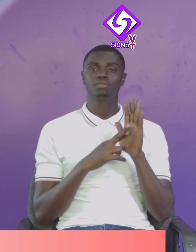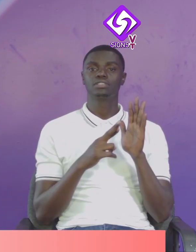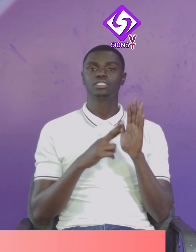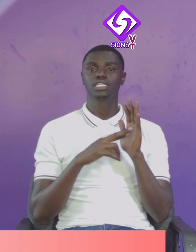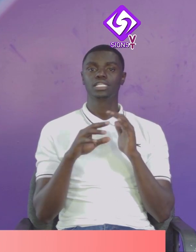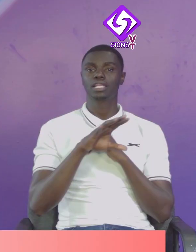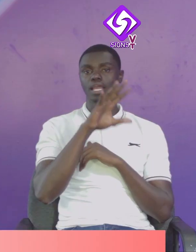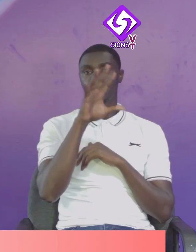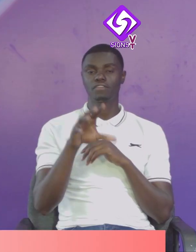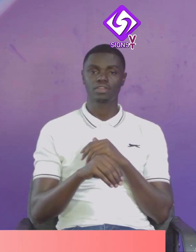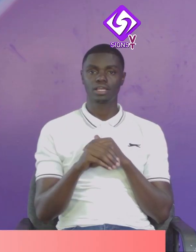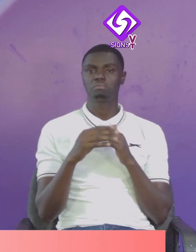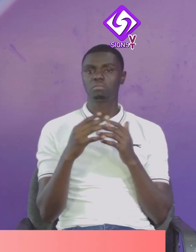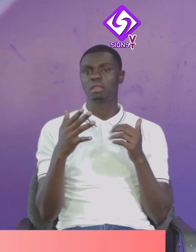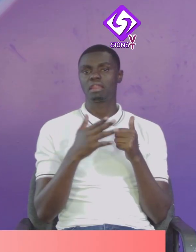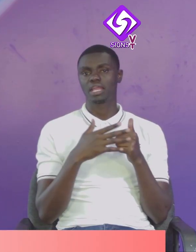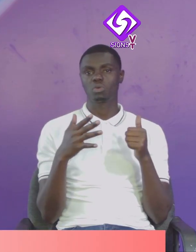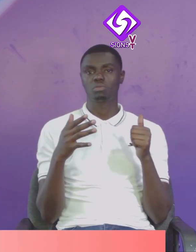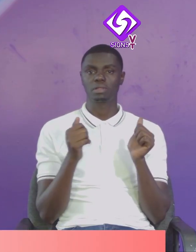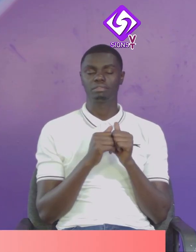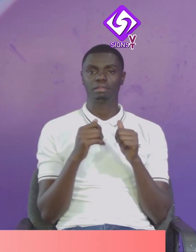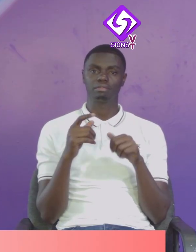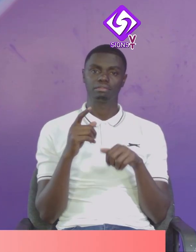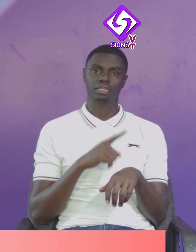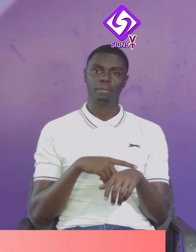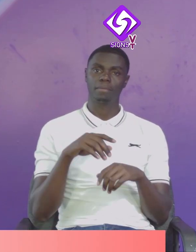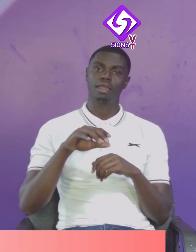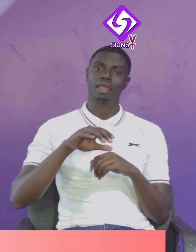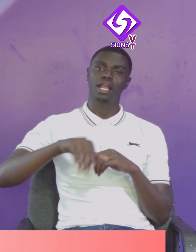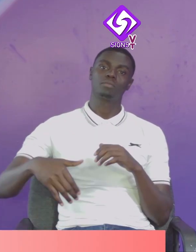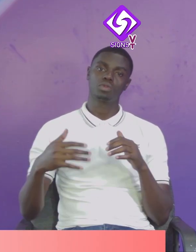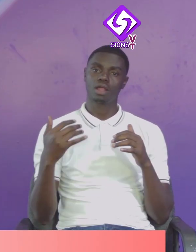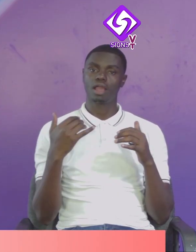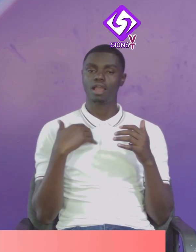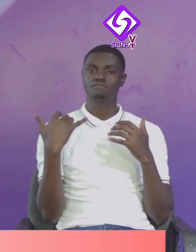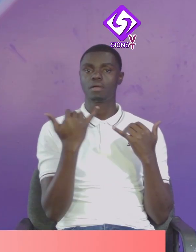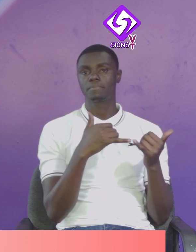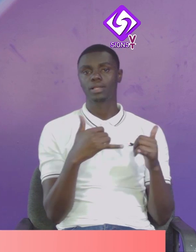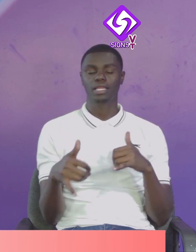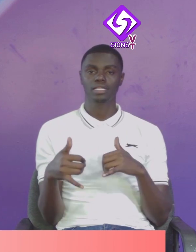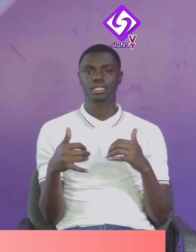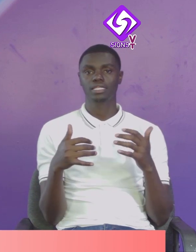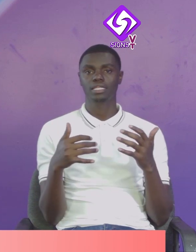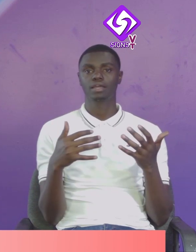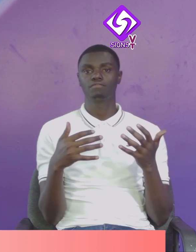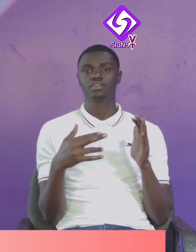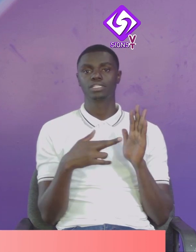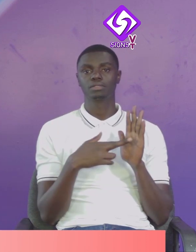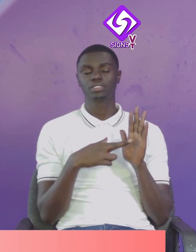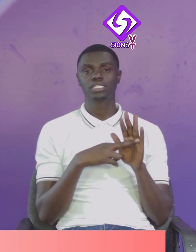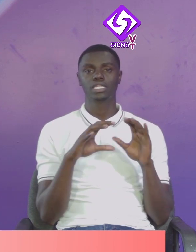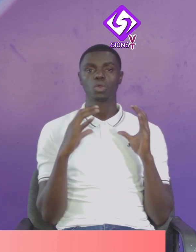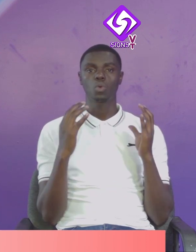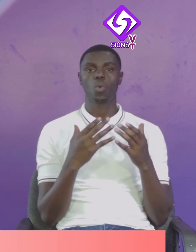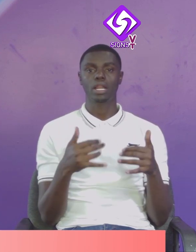most, 8 times, as far as World Cup is concerned. Cameroon has played the World Cup 8 times, the most side to play World Cup as far as